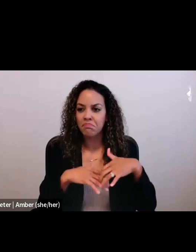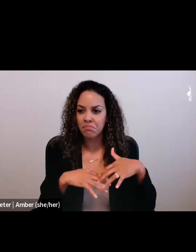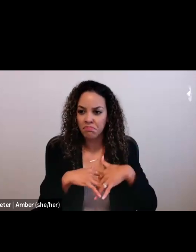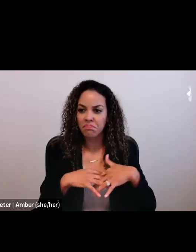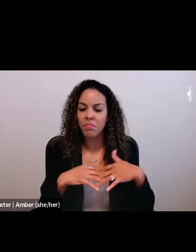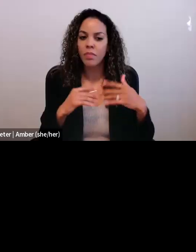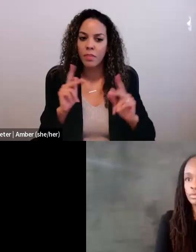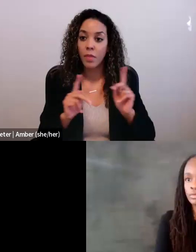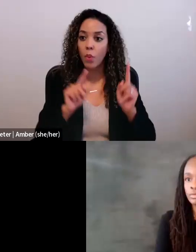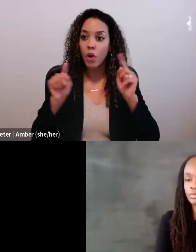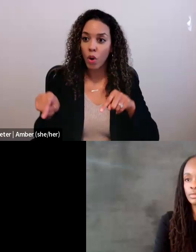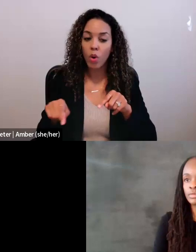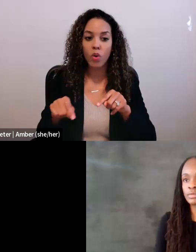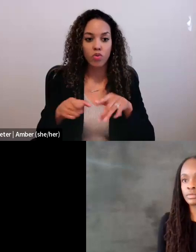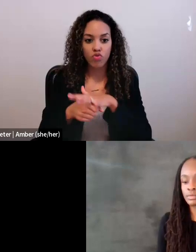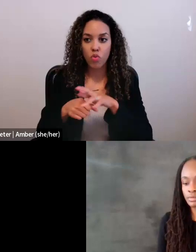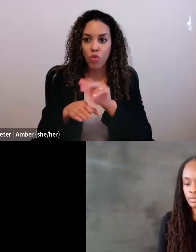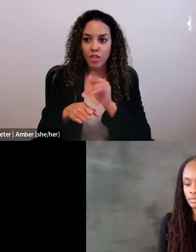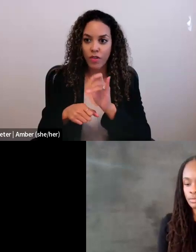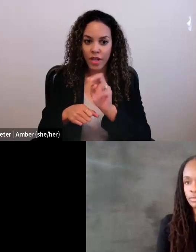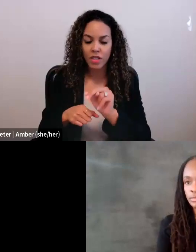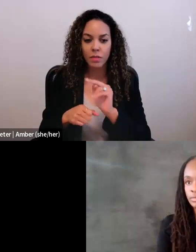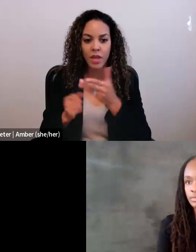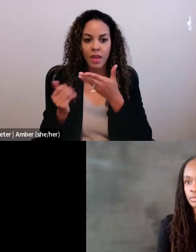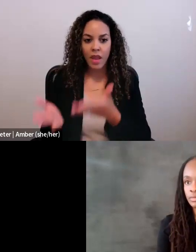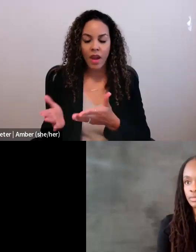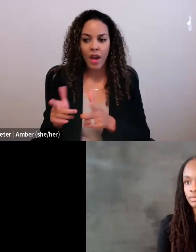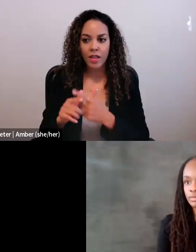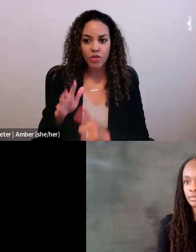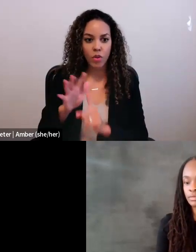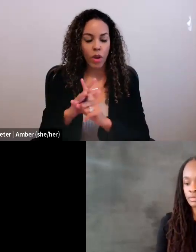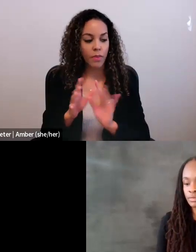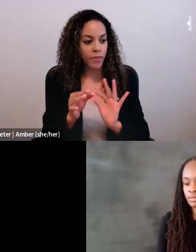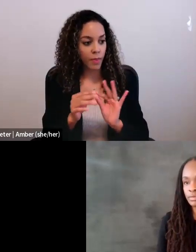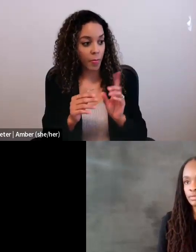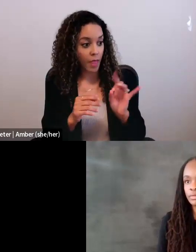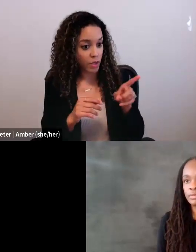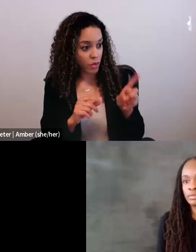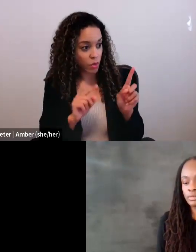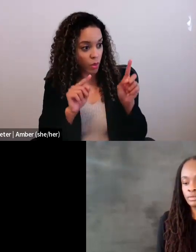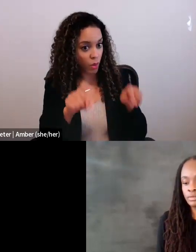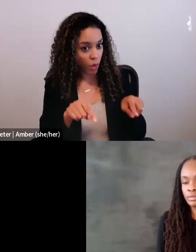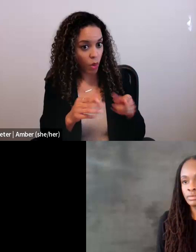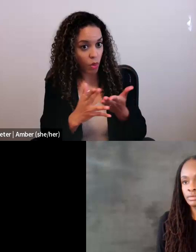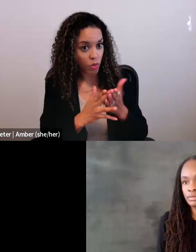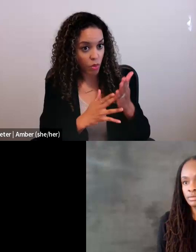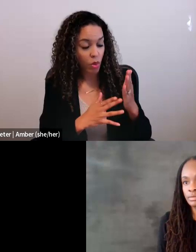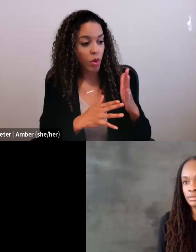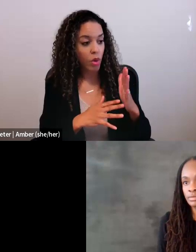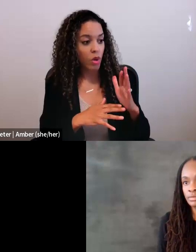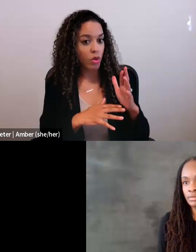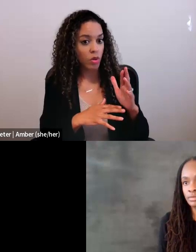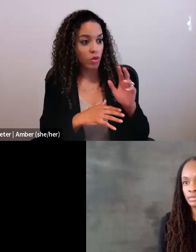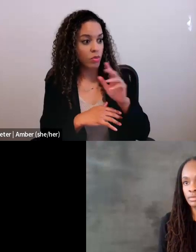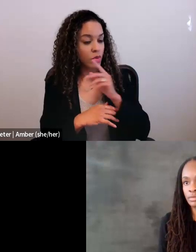to the res and we'll be there, and they all of a sudden show up, and I go, did you go to the Navajo IRB in Tucson,